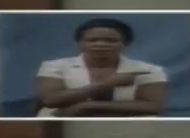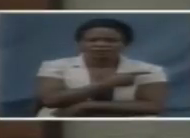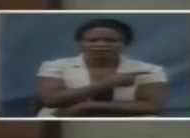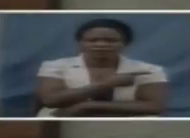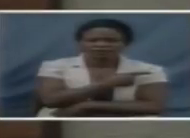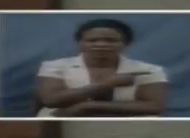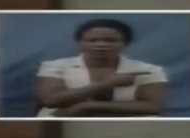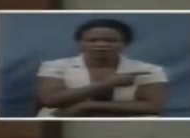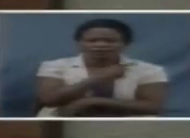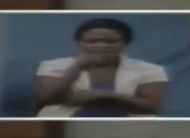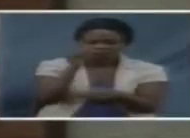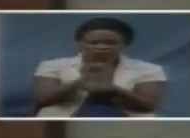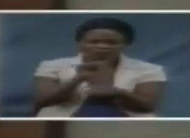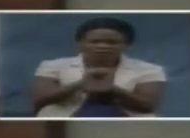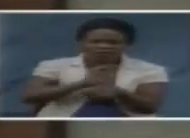welfare of society